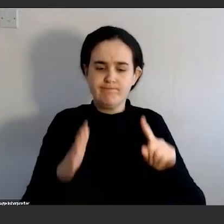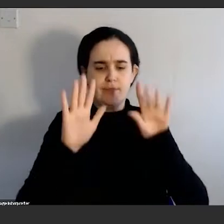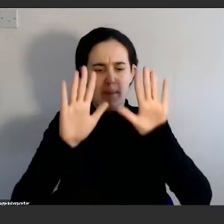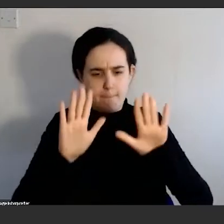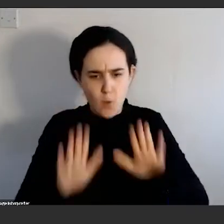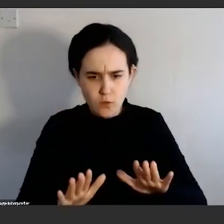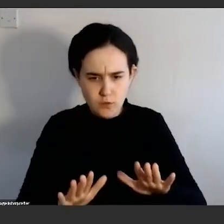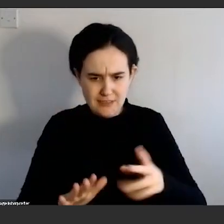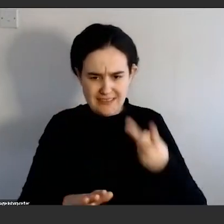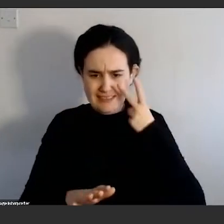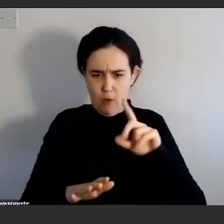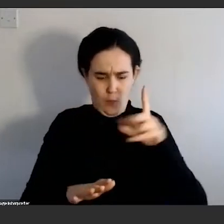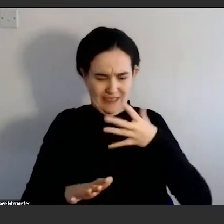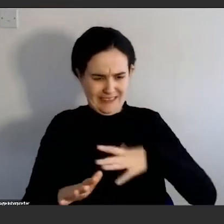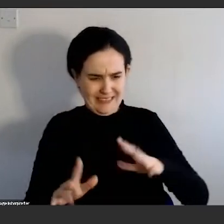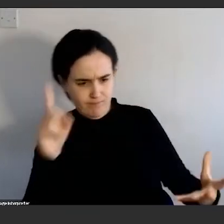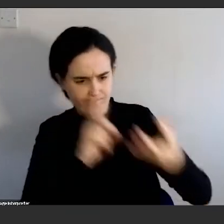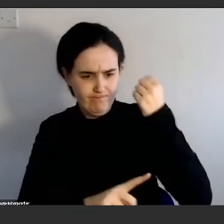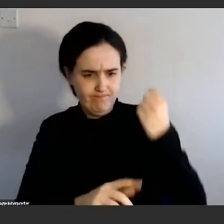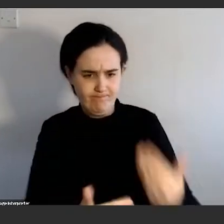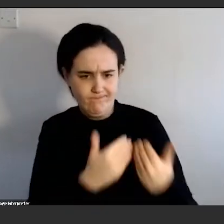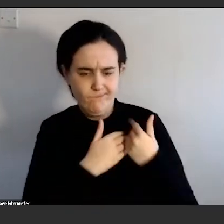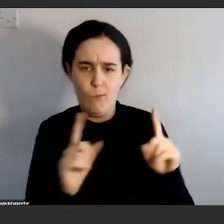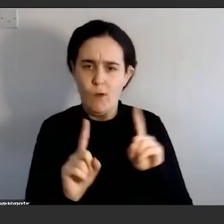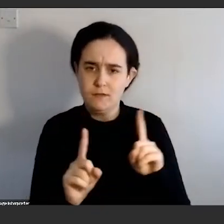COVID pandemic positioned